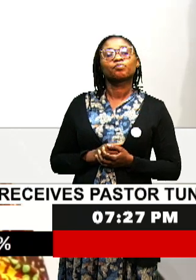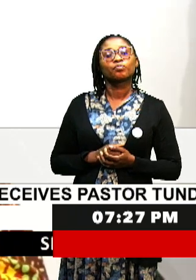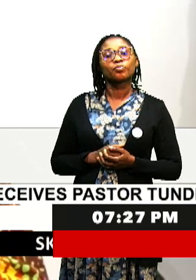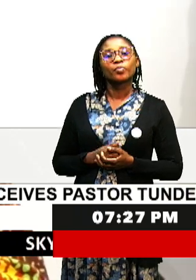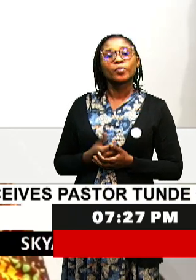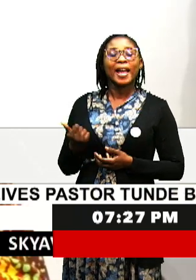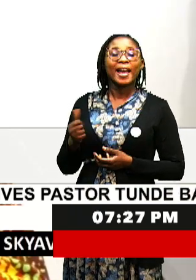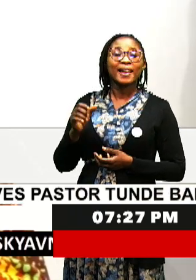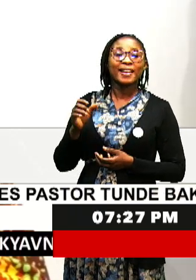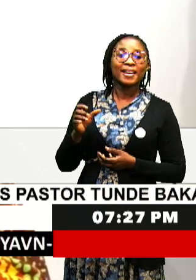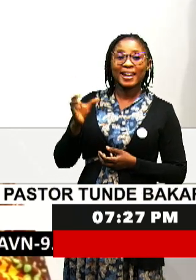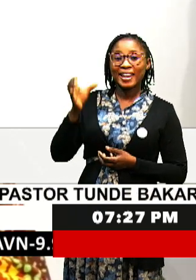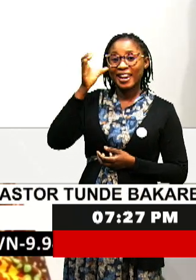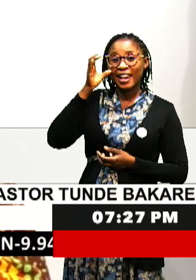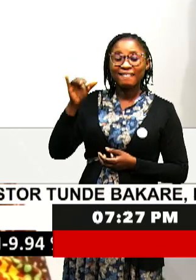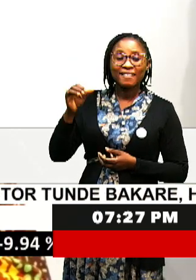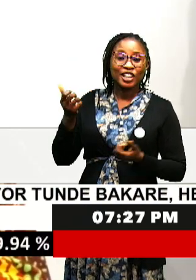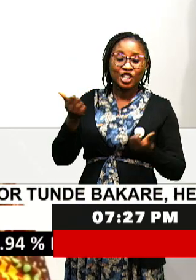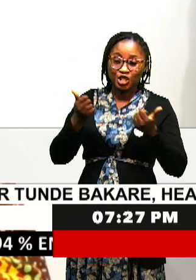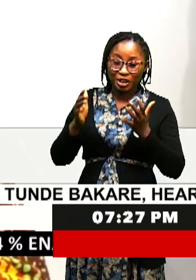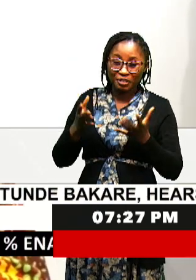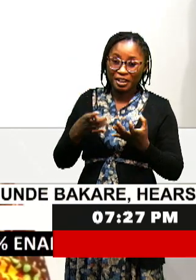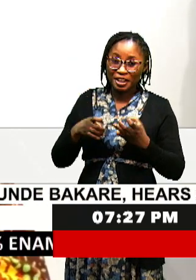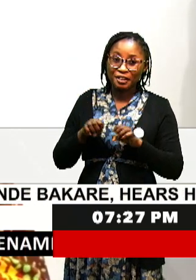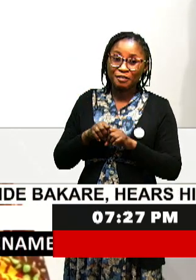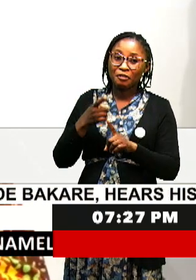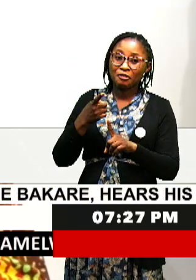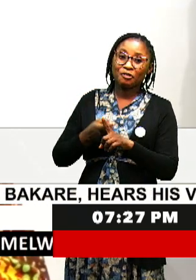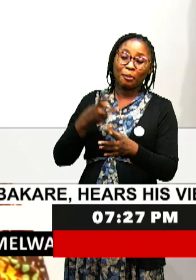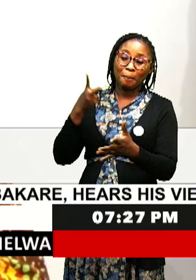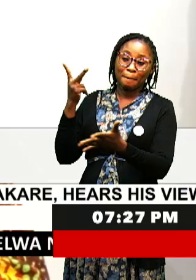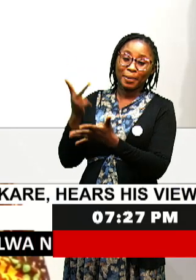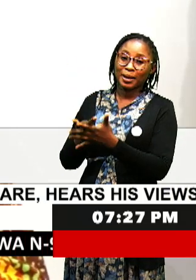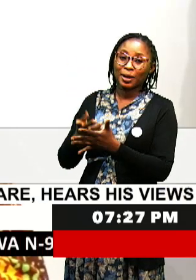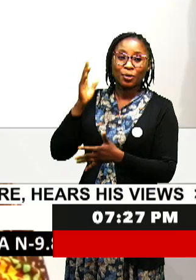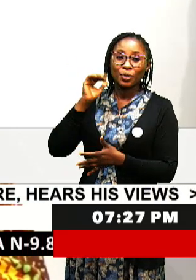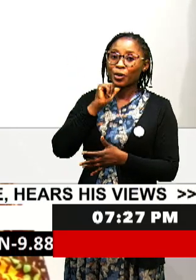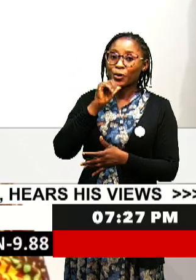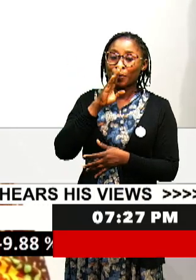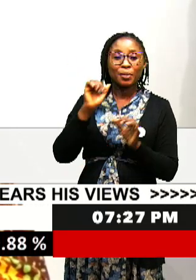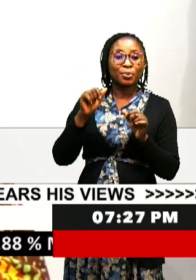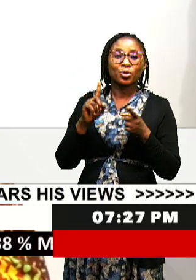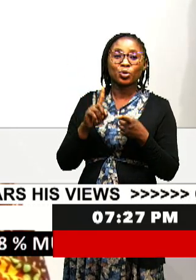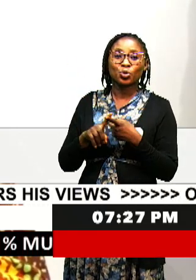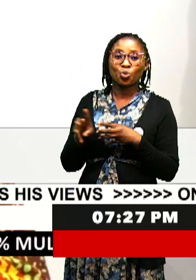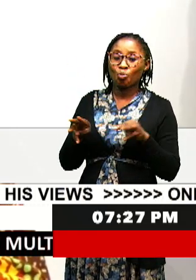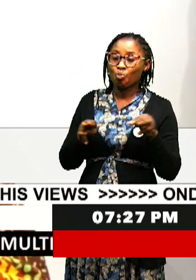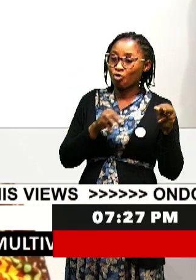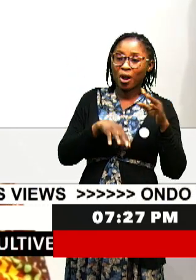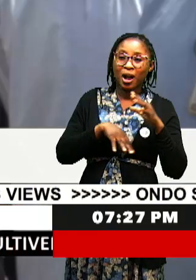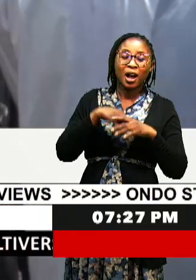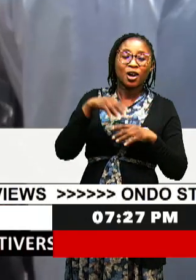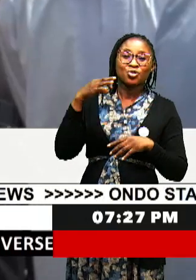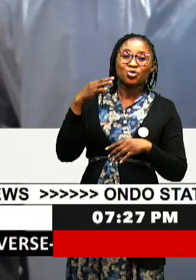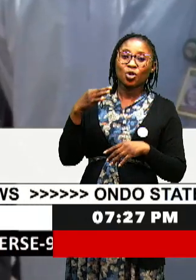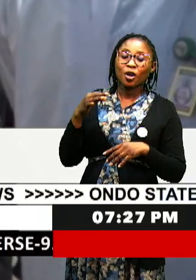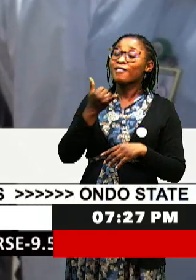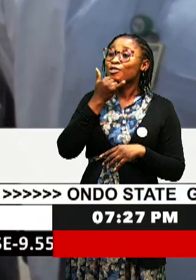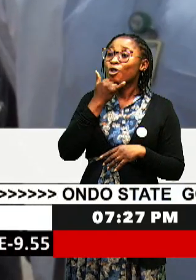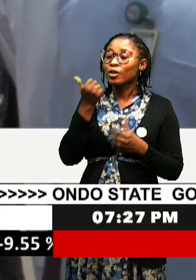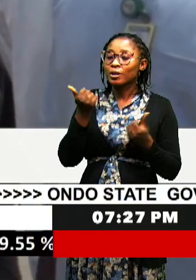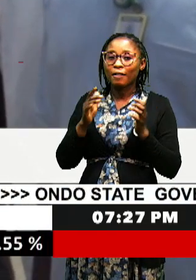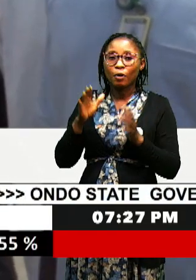any errant driver, even right from the park, will not be able to move out of the park. This station day